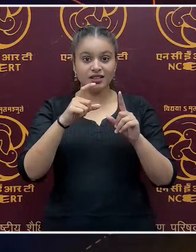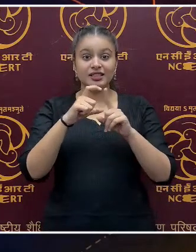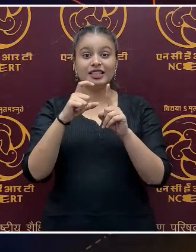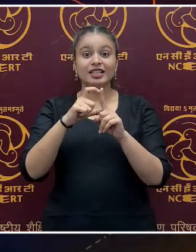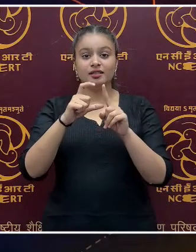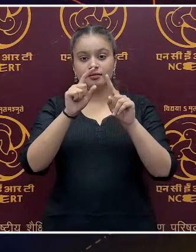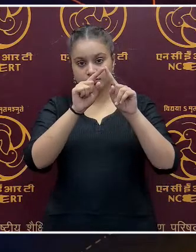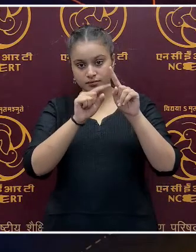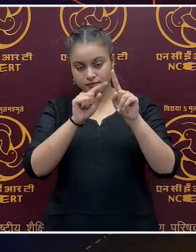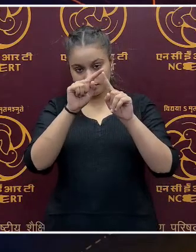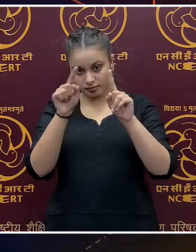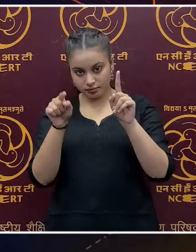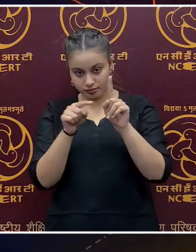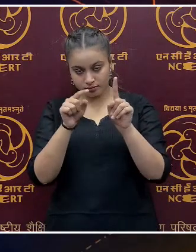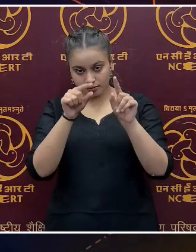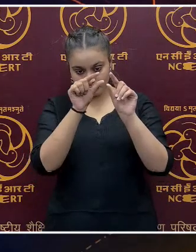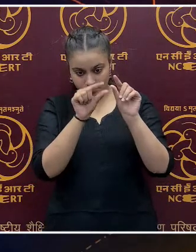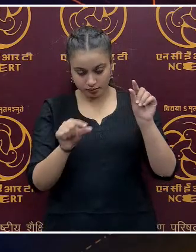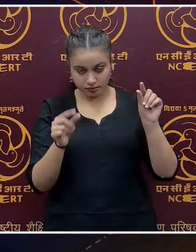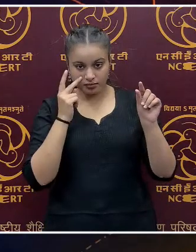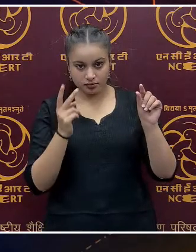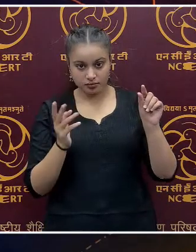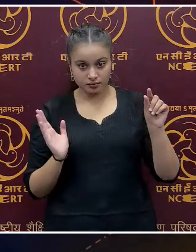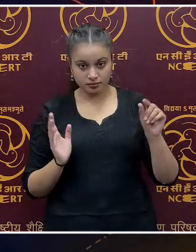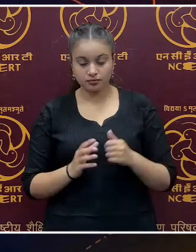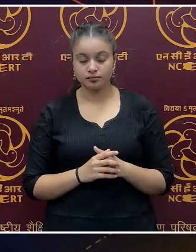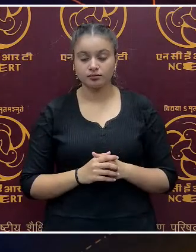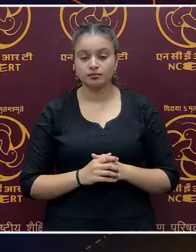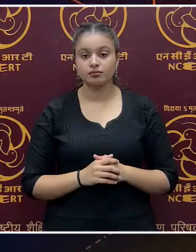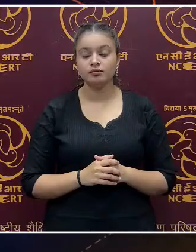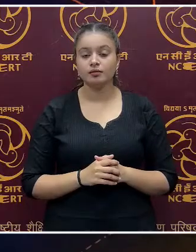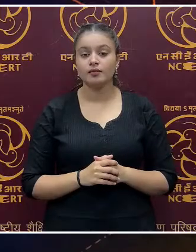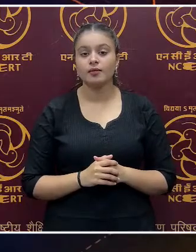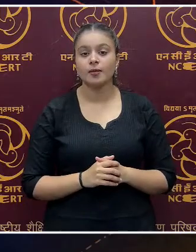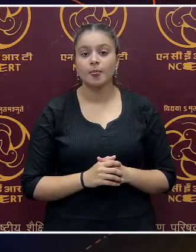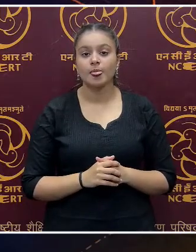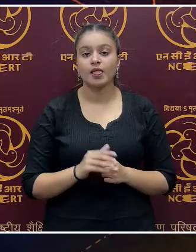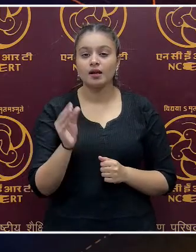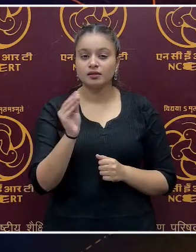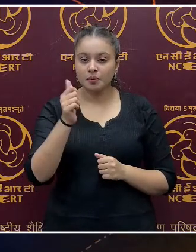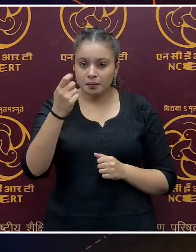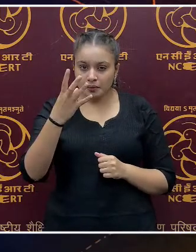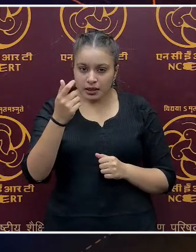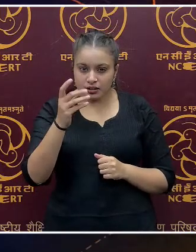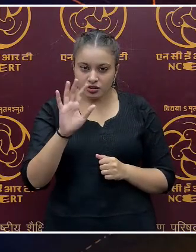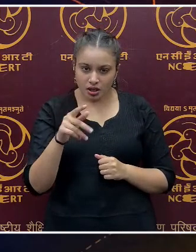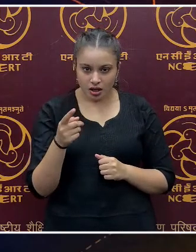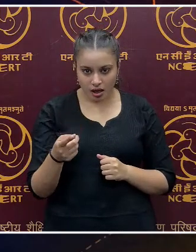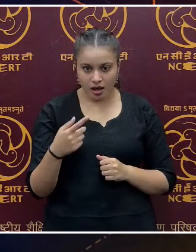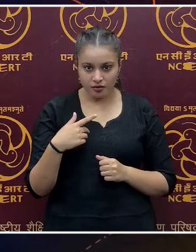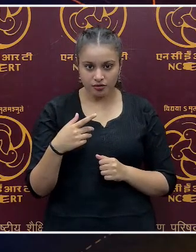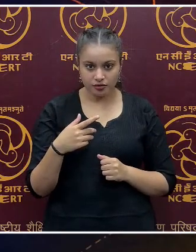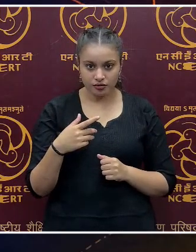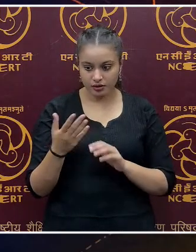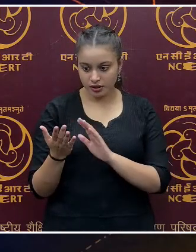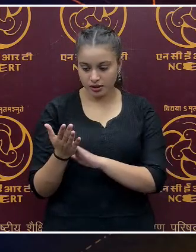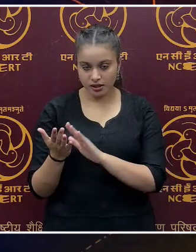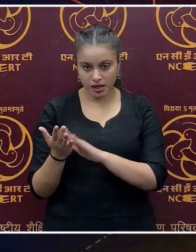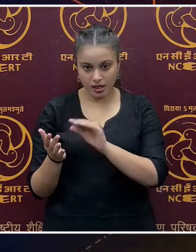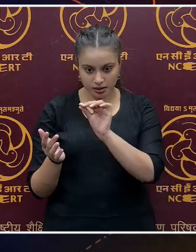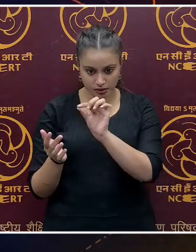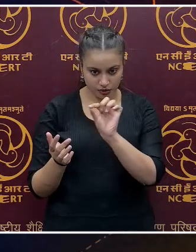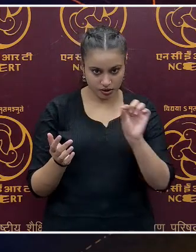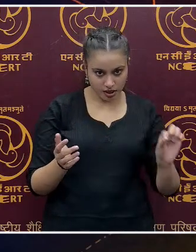this protractor we could see like some measurements are there from right to left